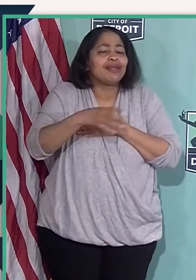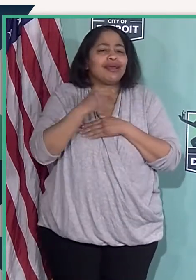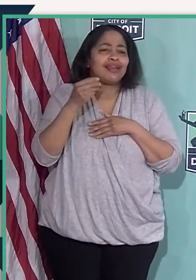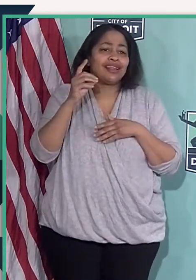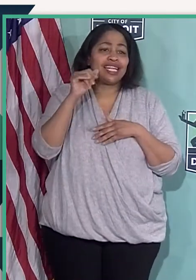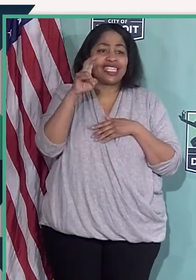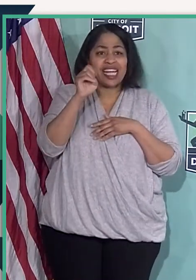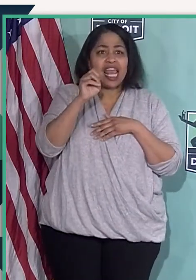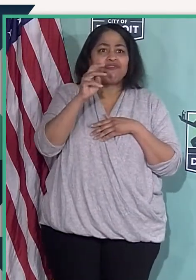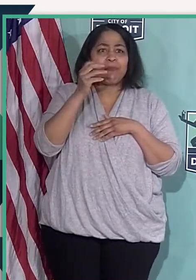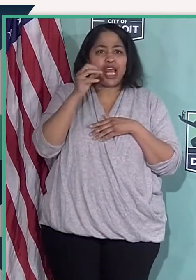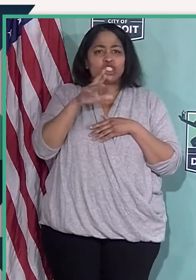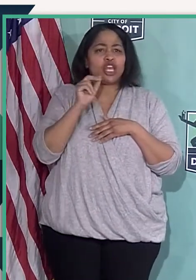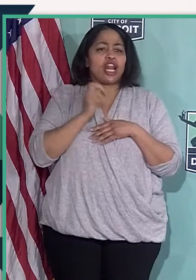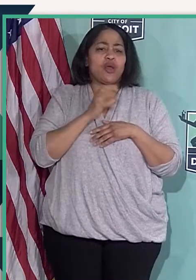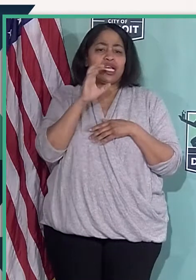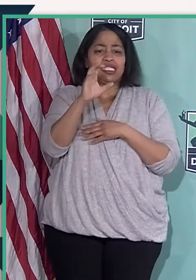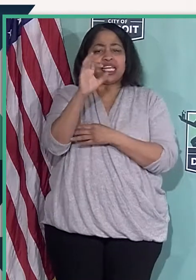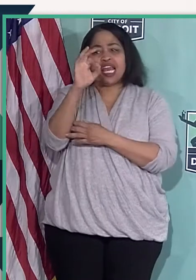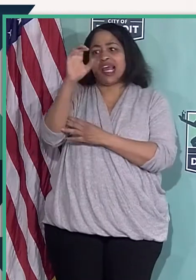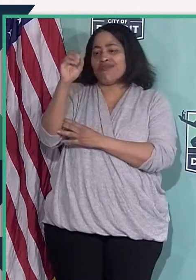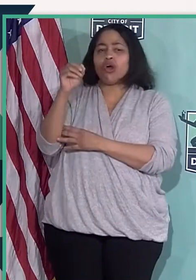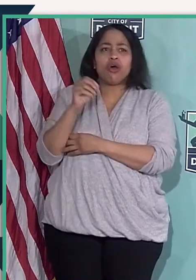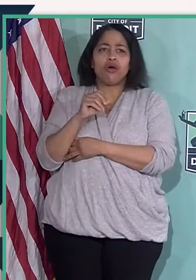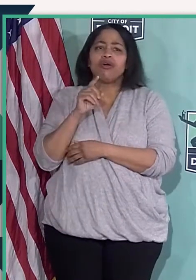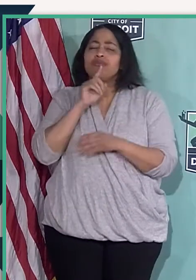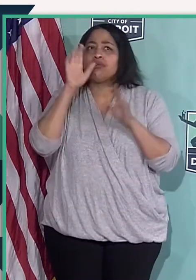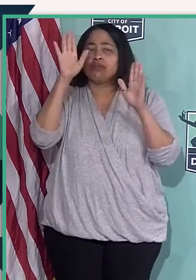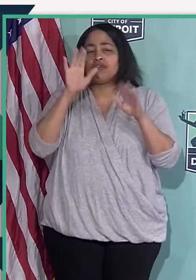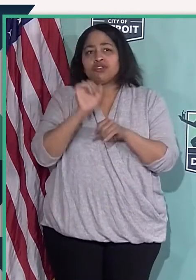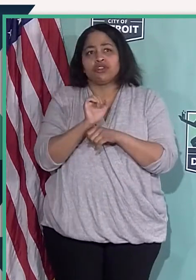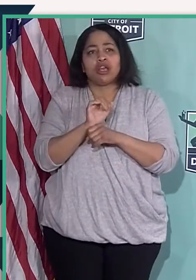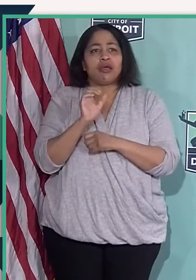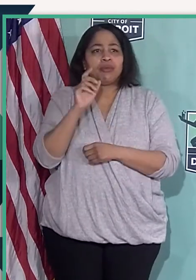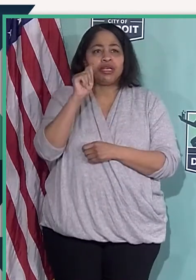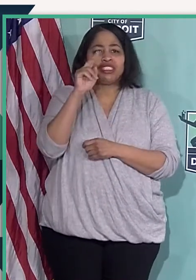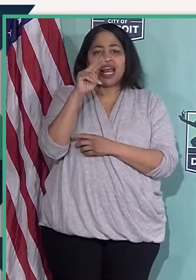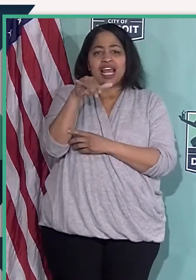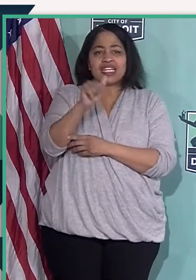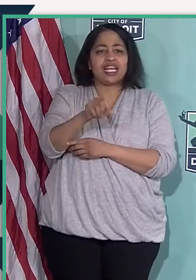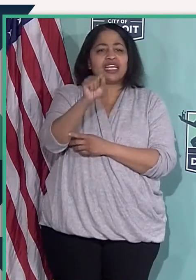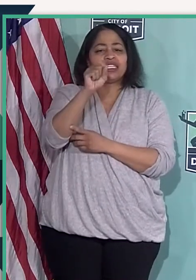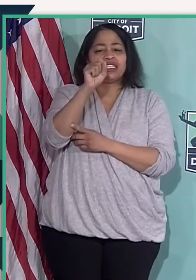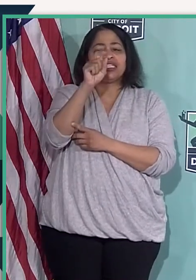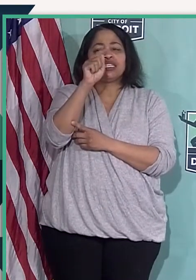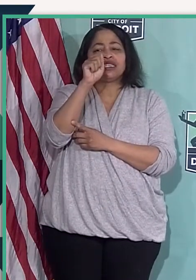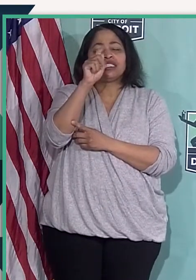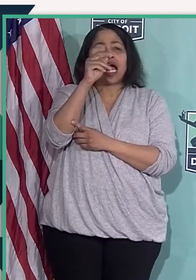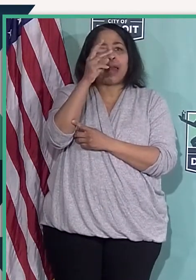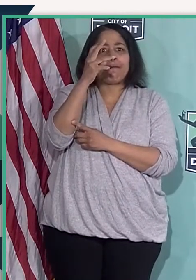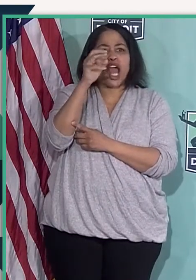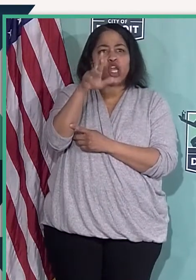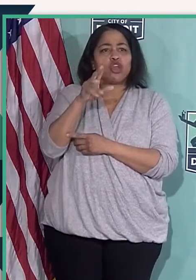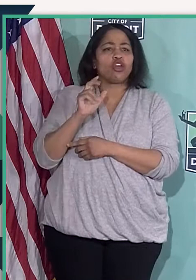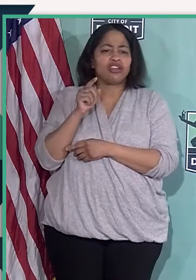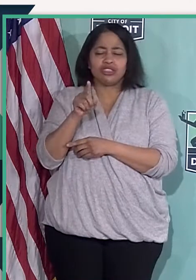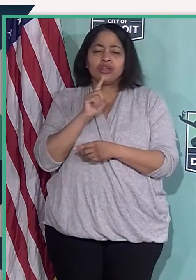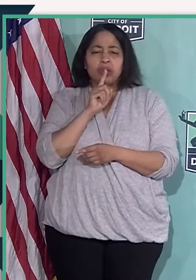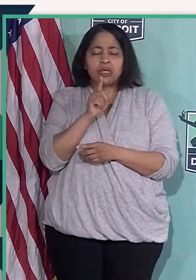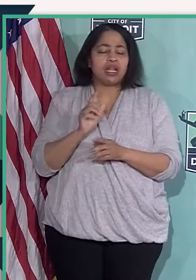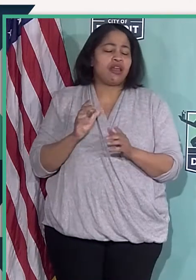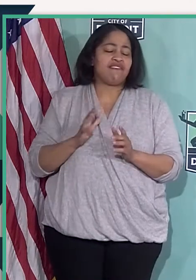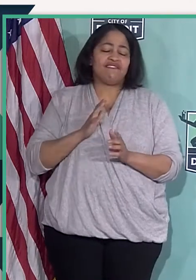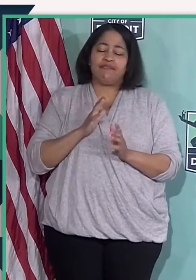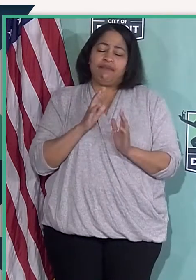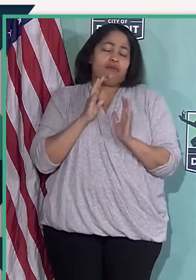our CFO, has done an excellent job. Tanya Stoudemeyer, our budget director, is as fine a budget director as there is